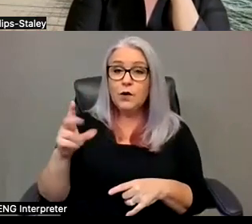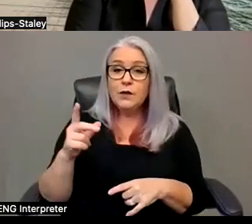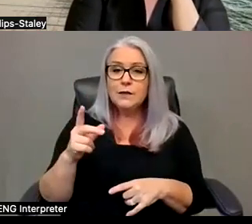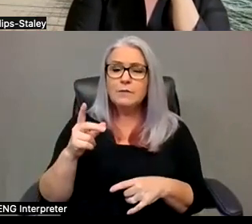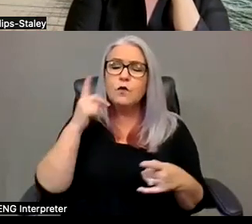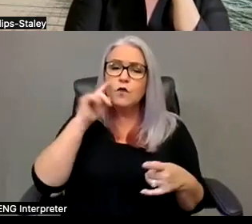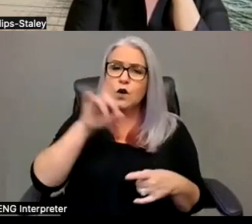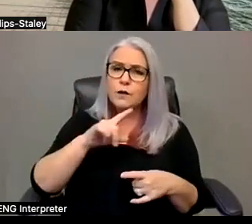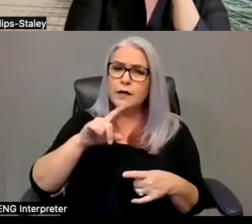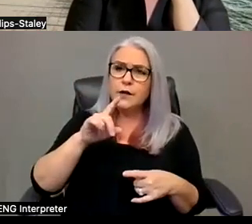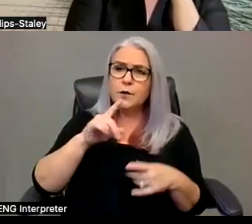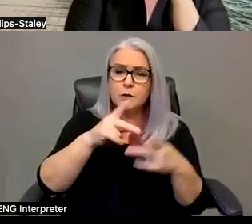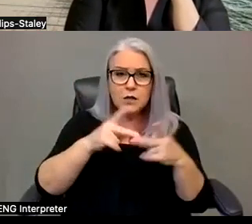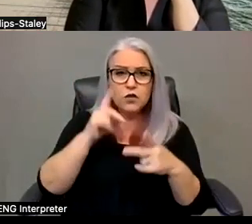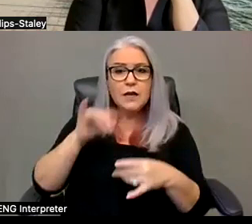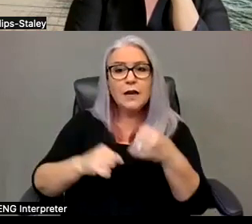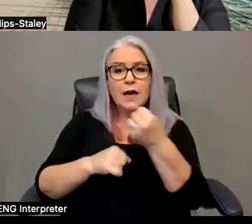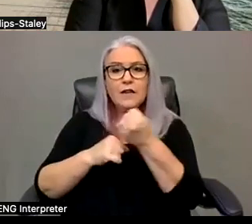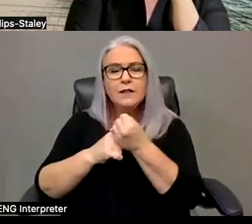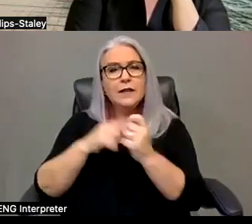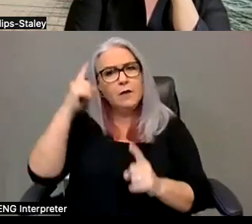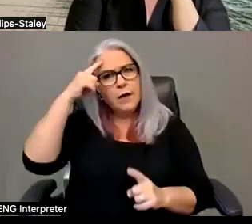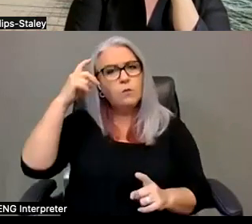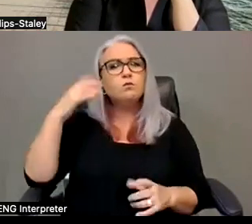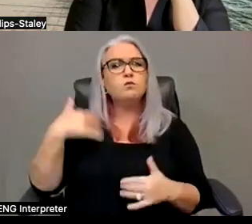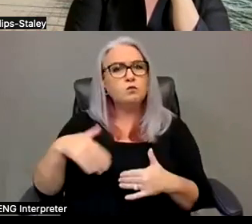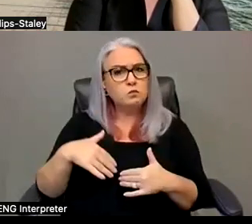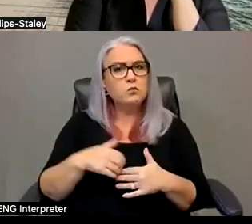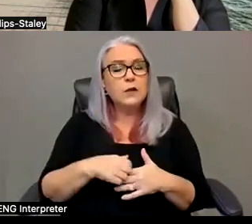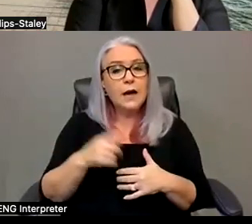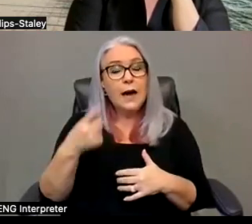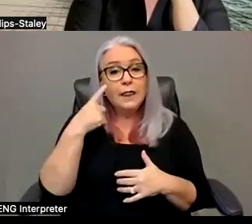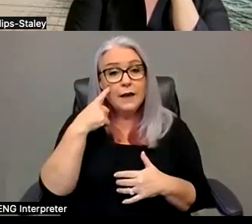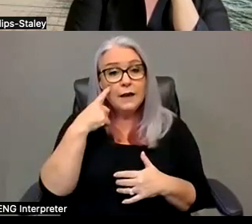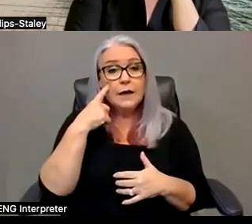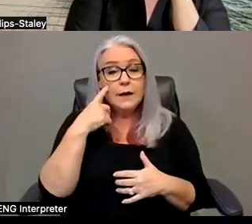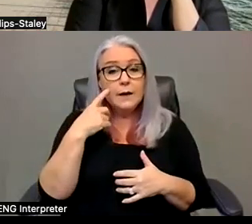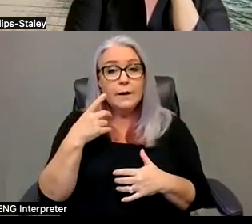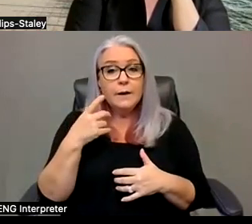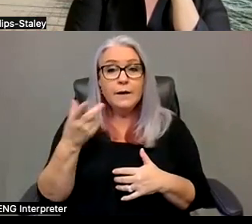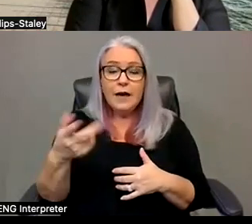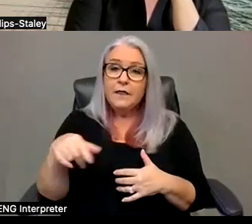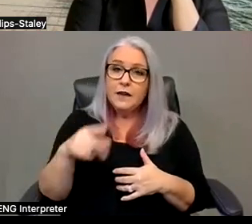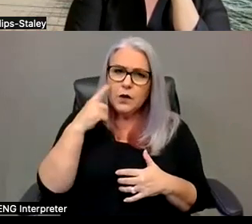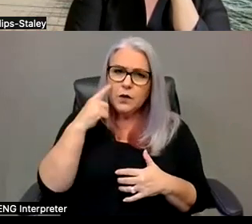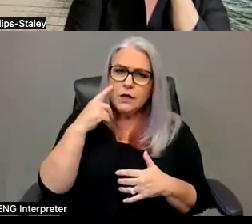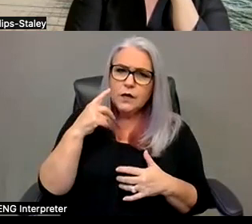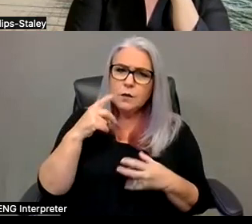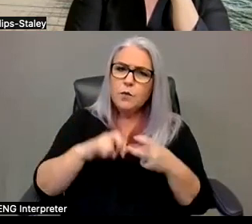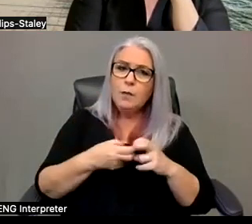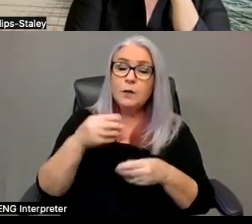advocacy. And that really struck me because I think there's a problem in Tarrytown right